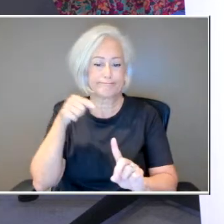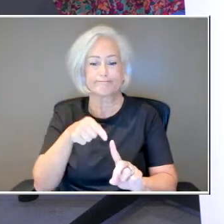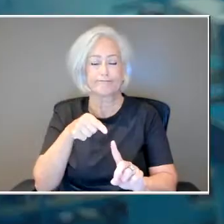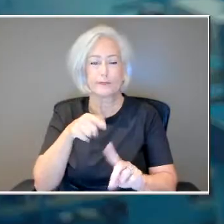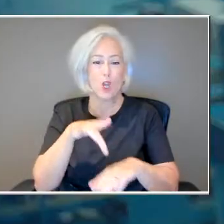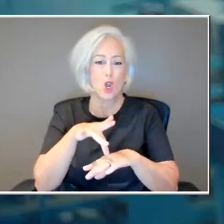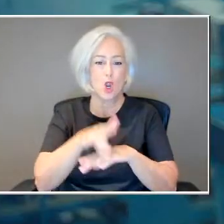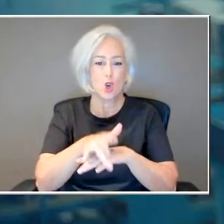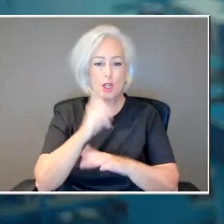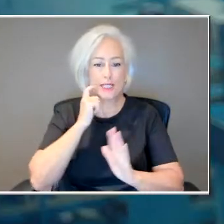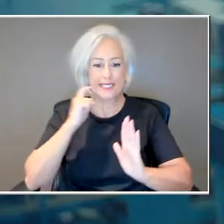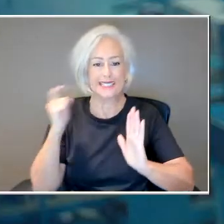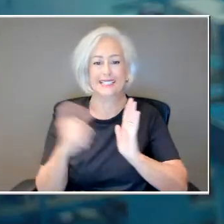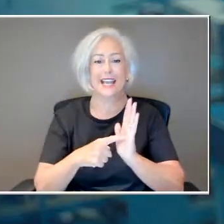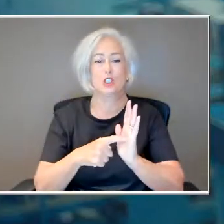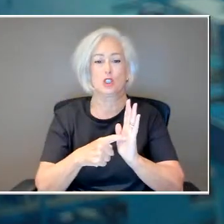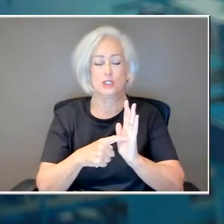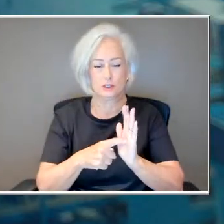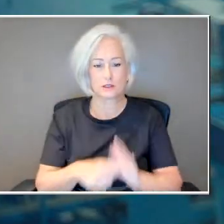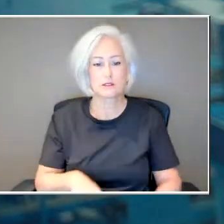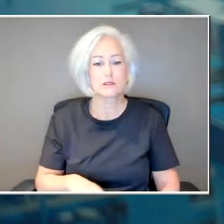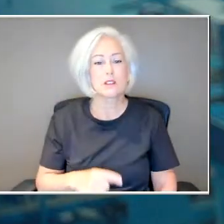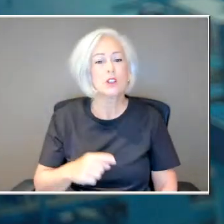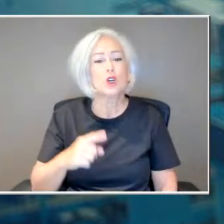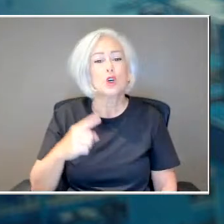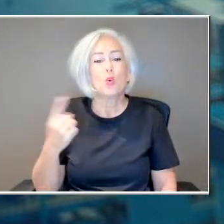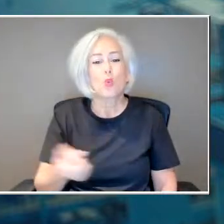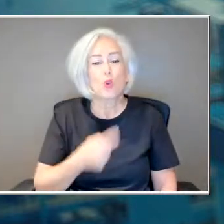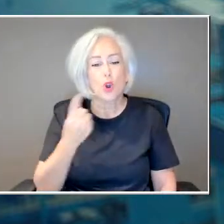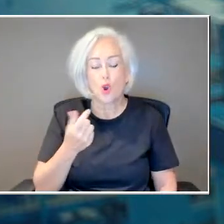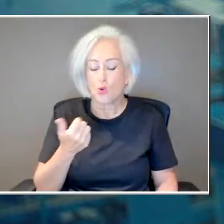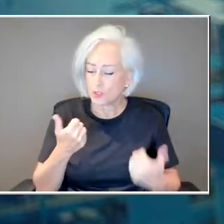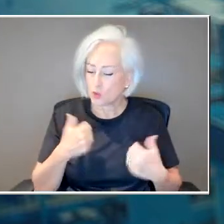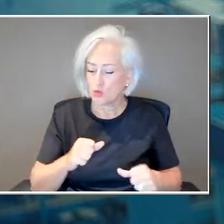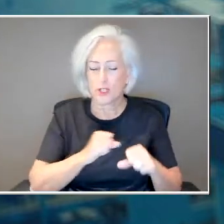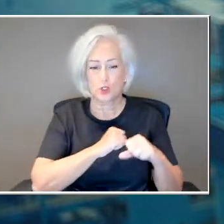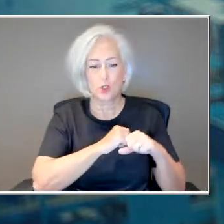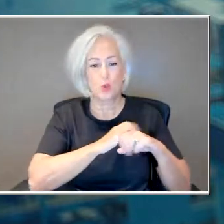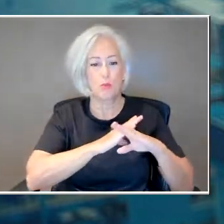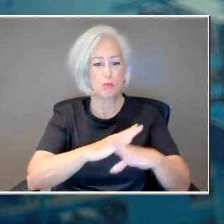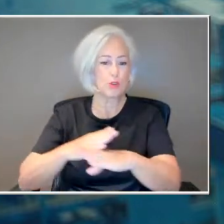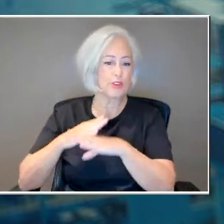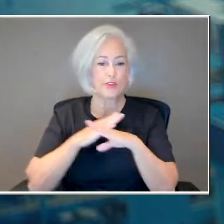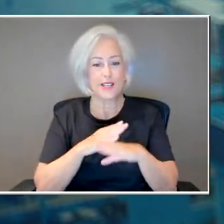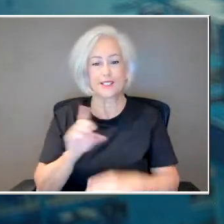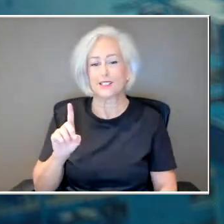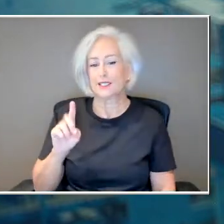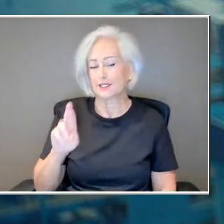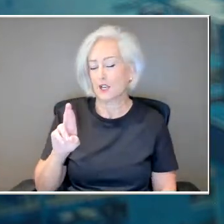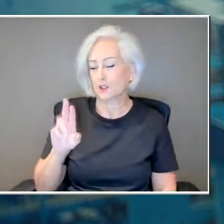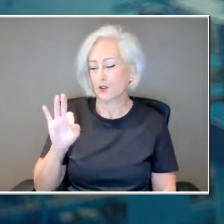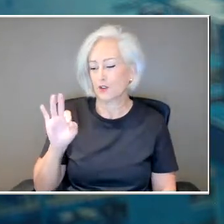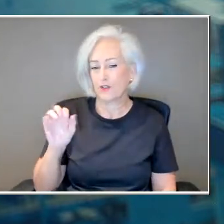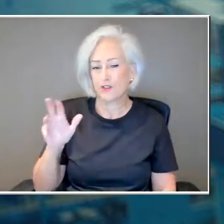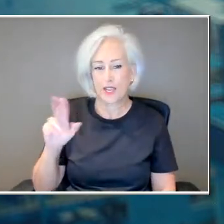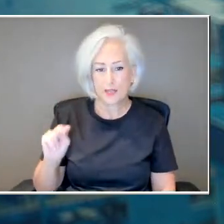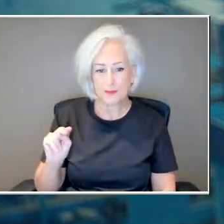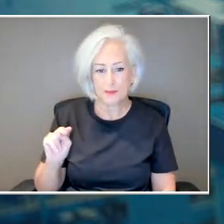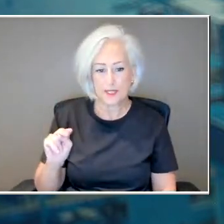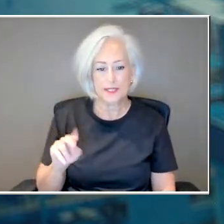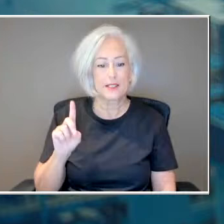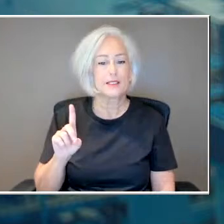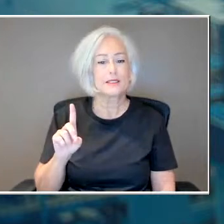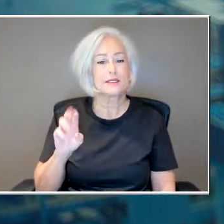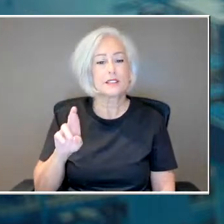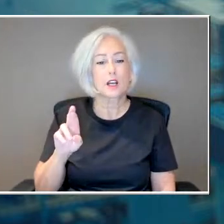are always striving to have prevention. Dr. Carol Fabian, Dr. Lauren Nye are phenomenal high